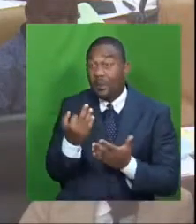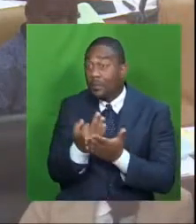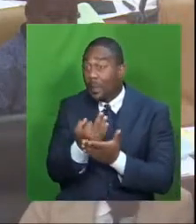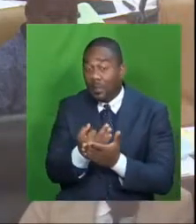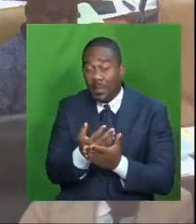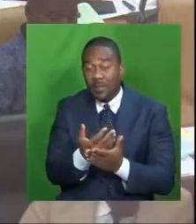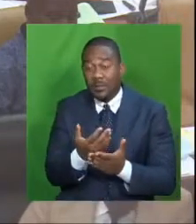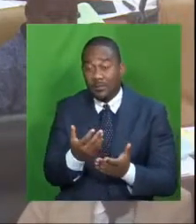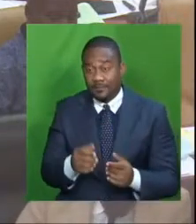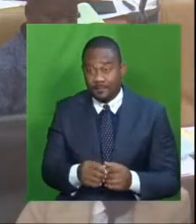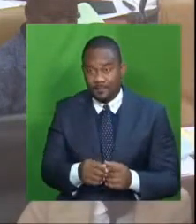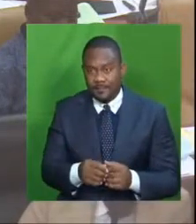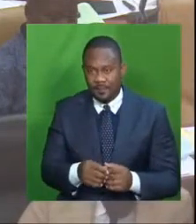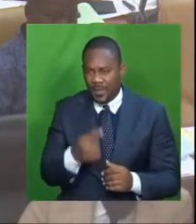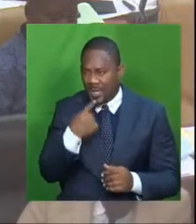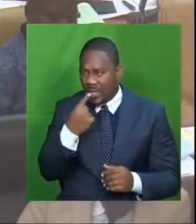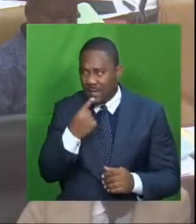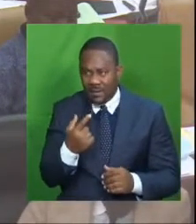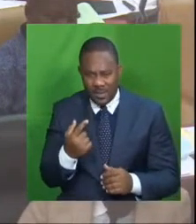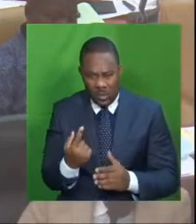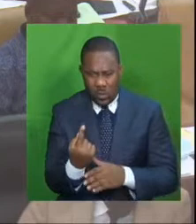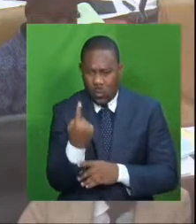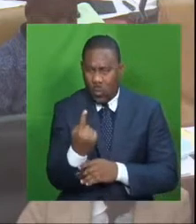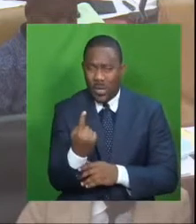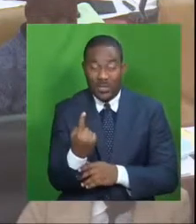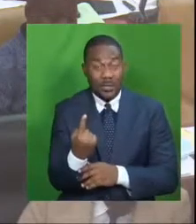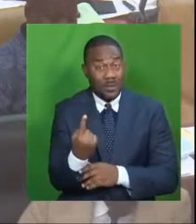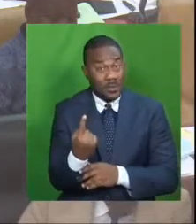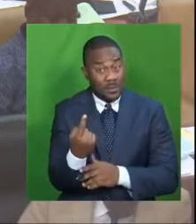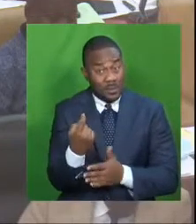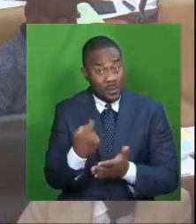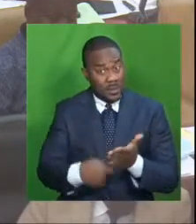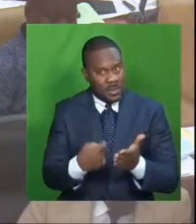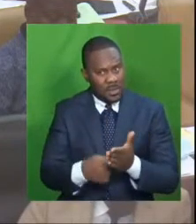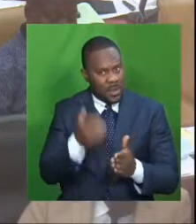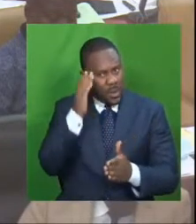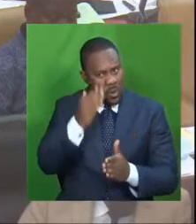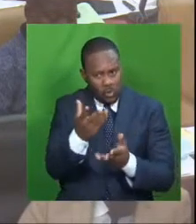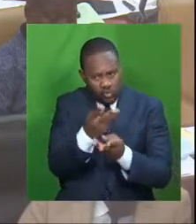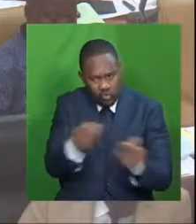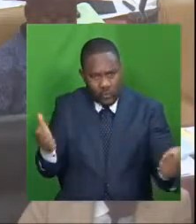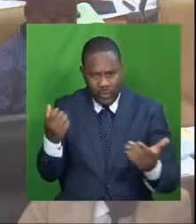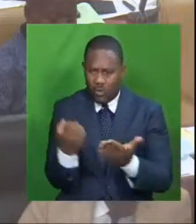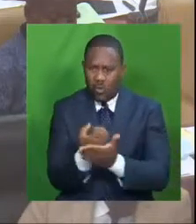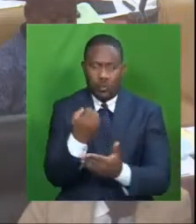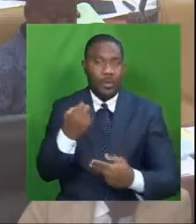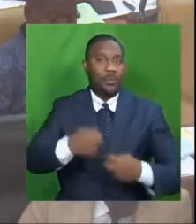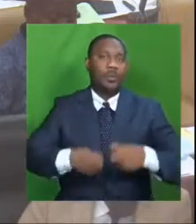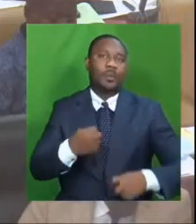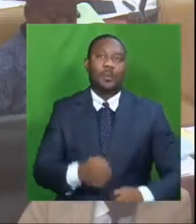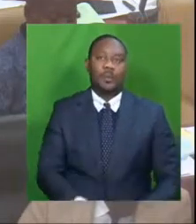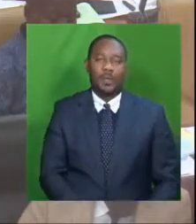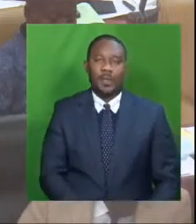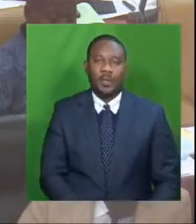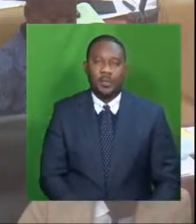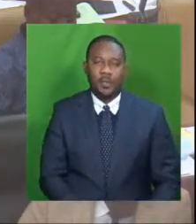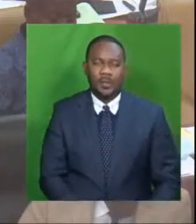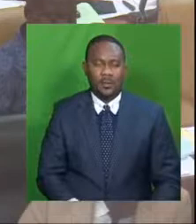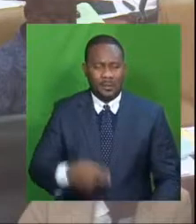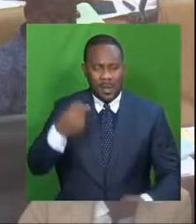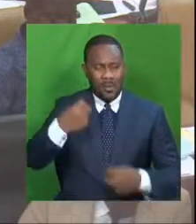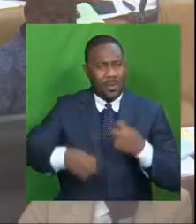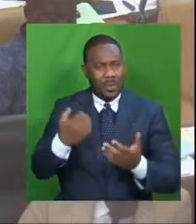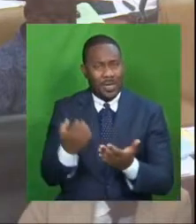often said that this single tax policy is what will cure our sickness. Mr. Speaker, this sickness has